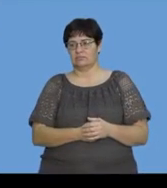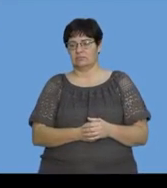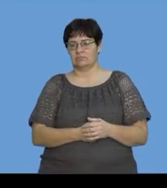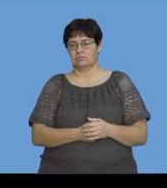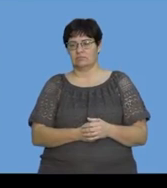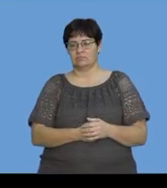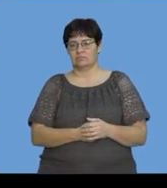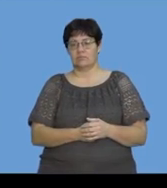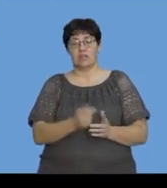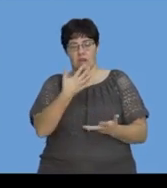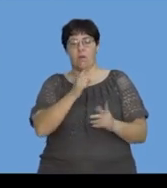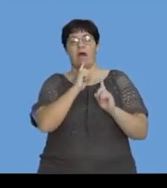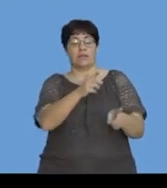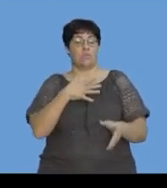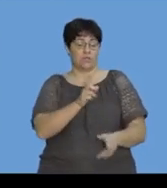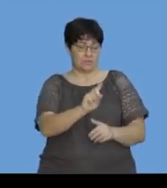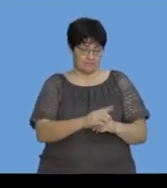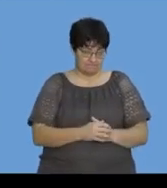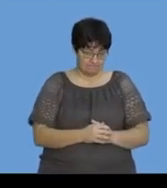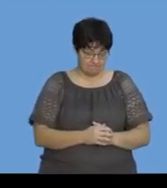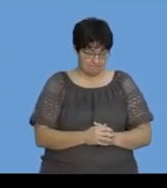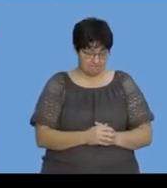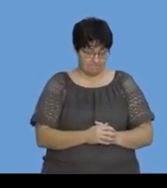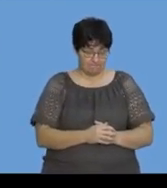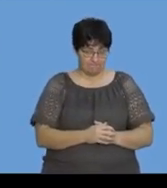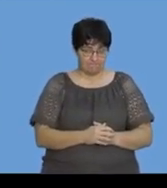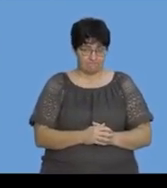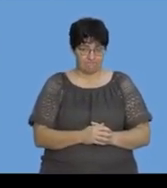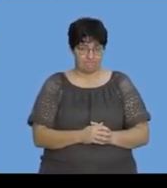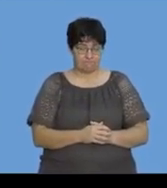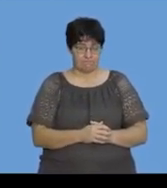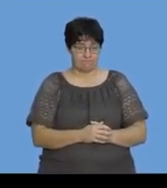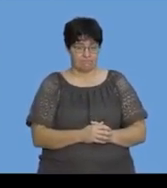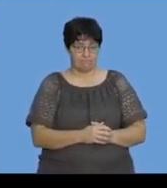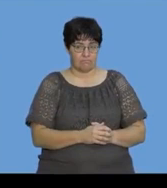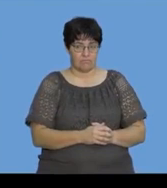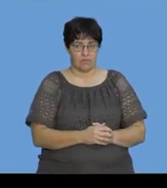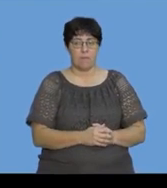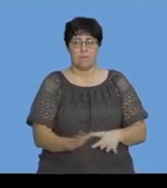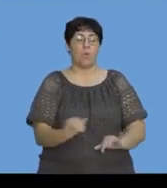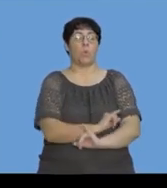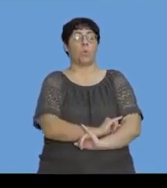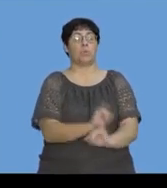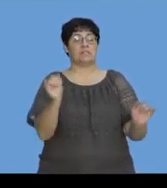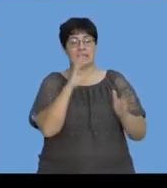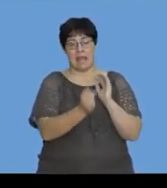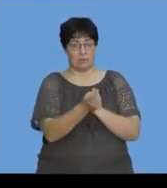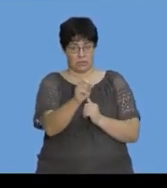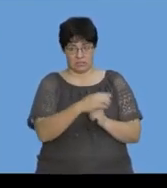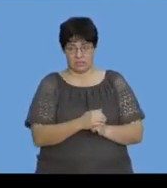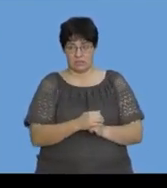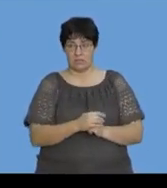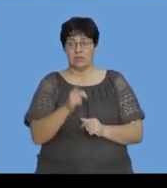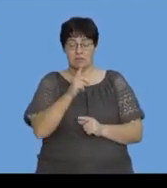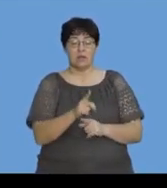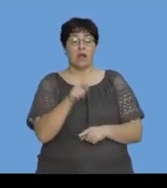now I'm going to change the color because this is the answer I want. Right, so I'm going to look in worst case scenario. Look